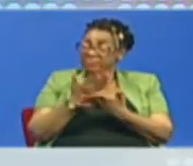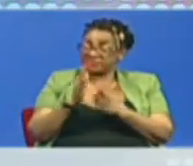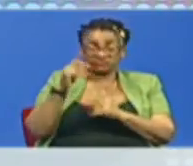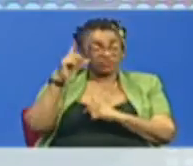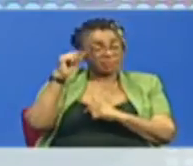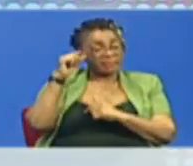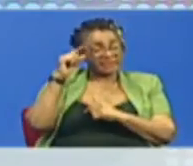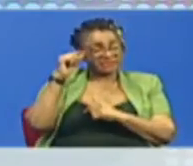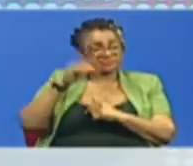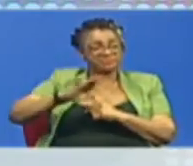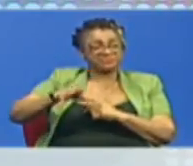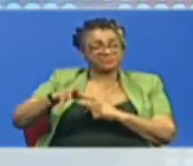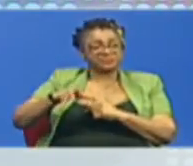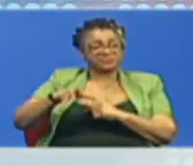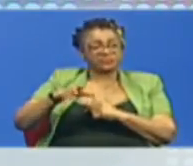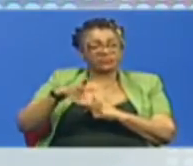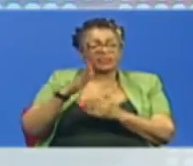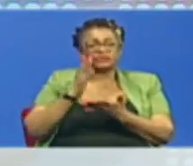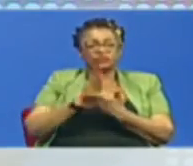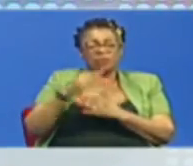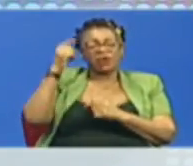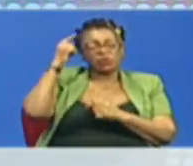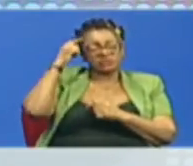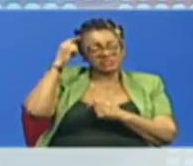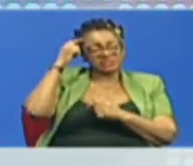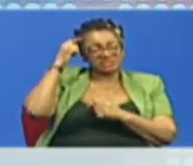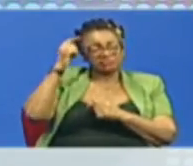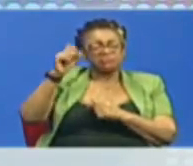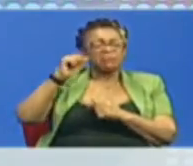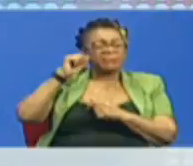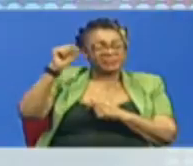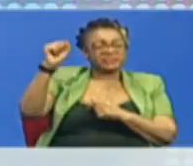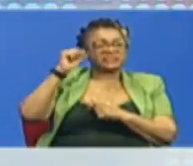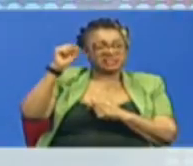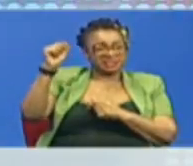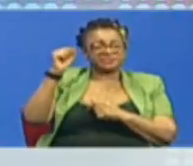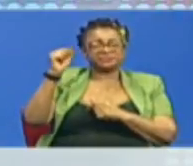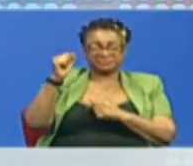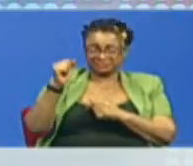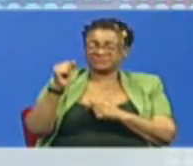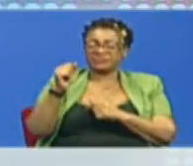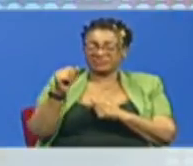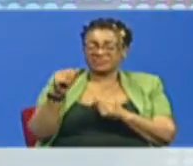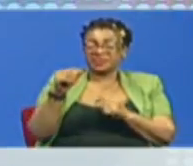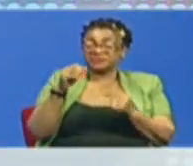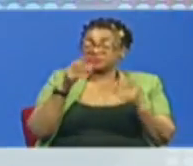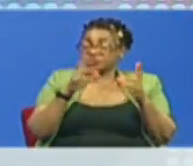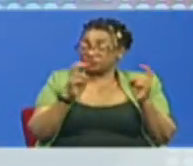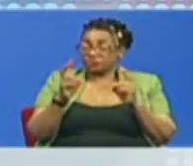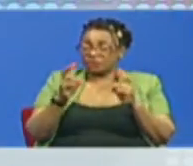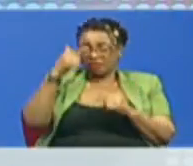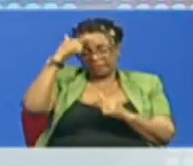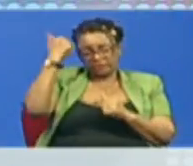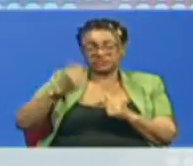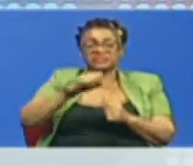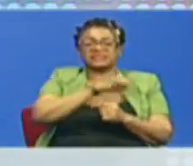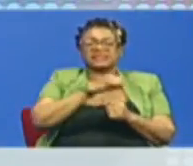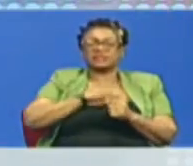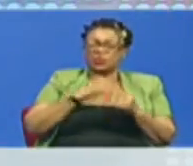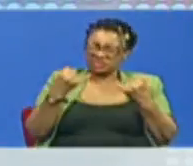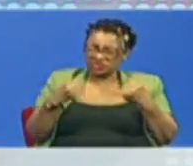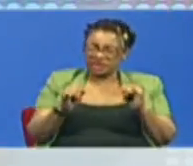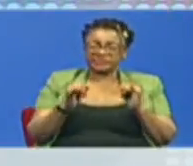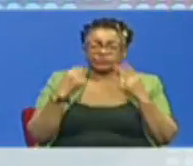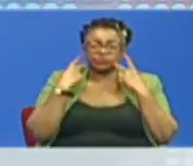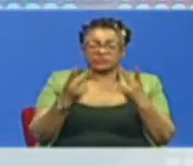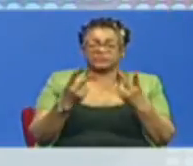County, it has actually been considered a very politically explosive matter because even in the Senate, as they were trying to look at it, it is one of